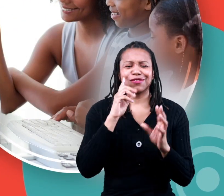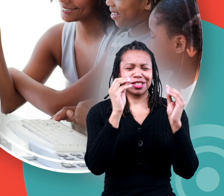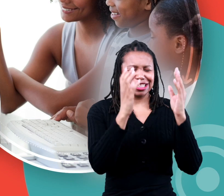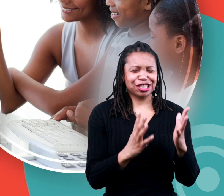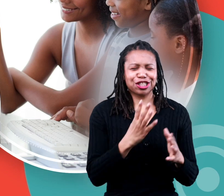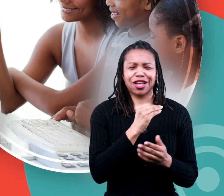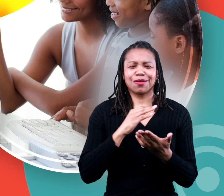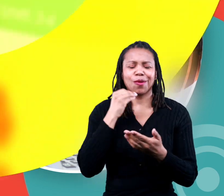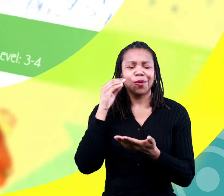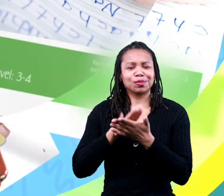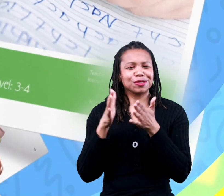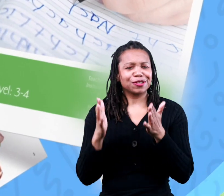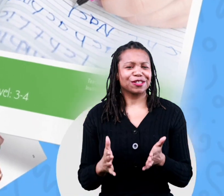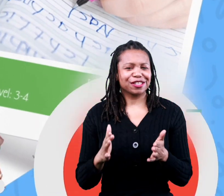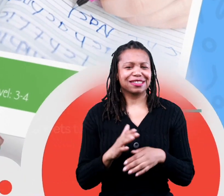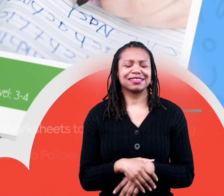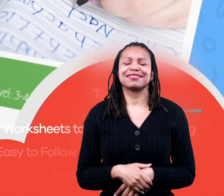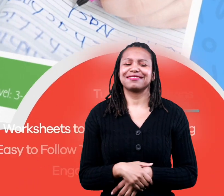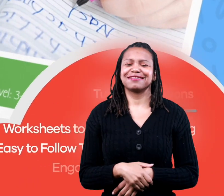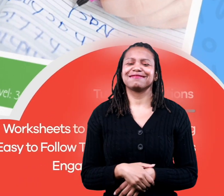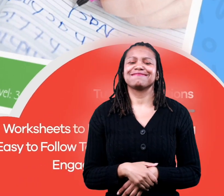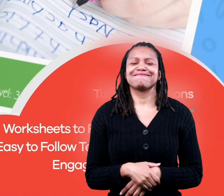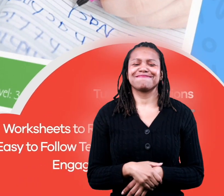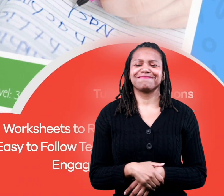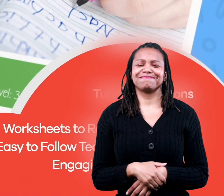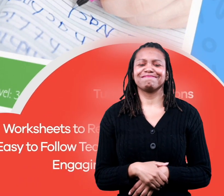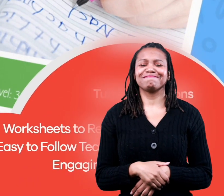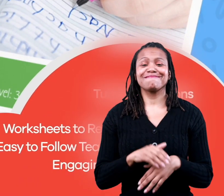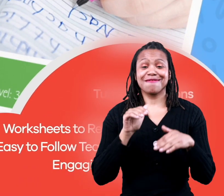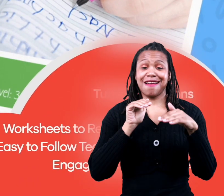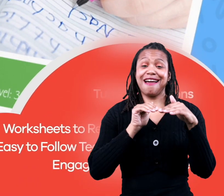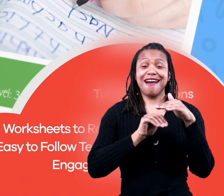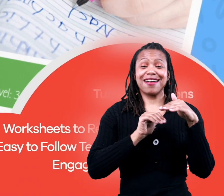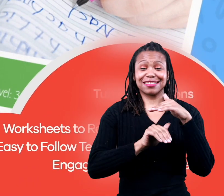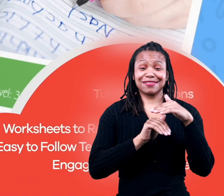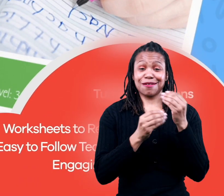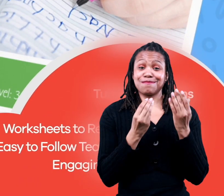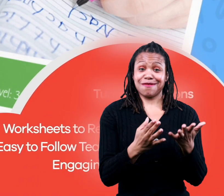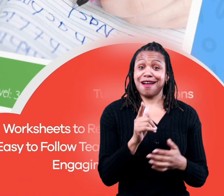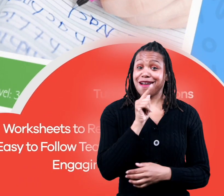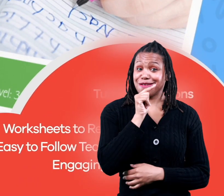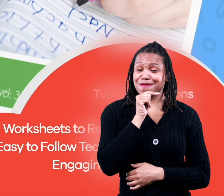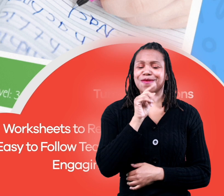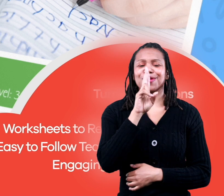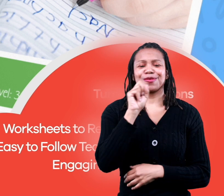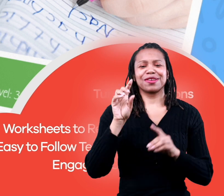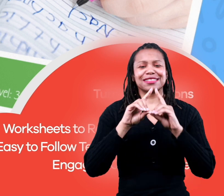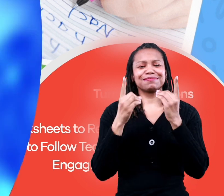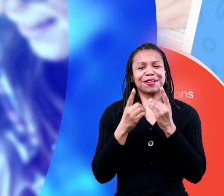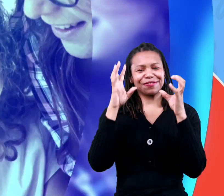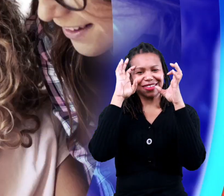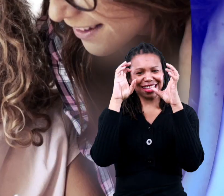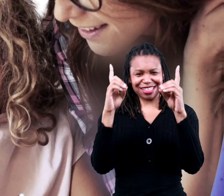thousands of free resources and turnkey solutions for teachers and homeschoolers.